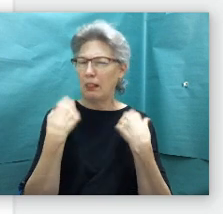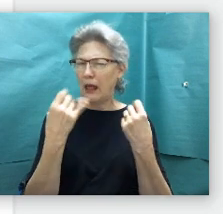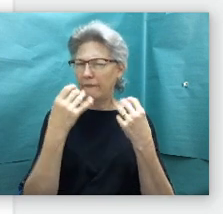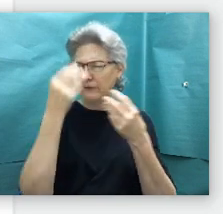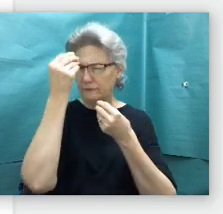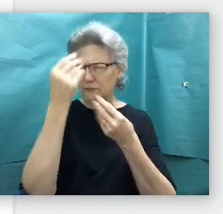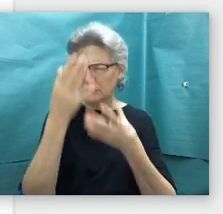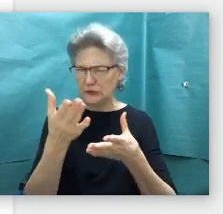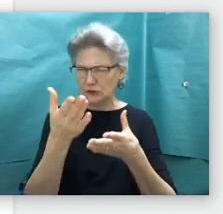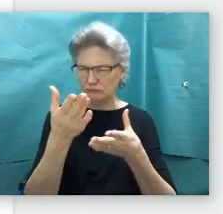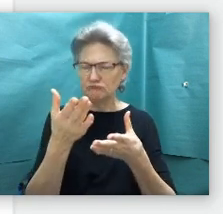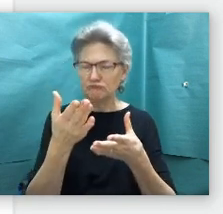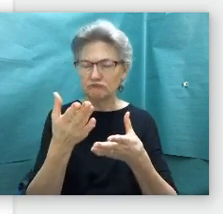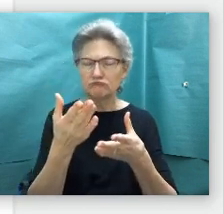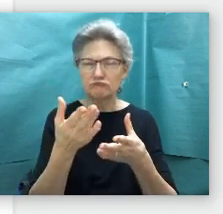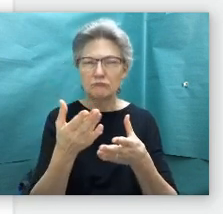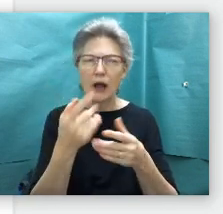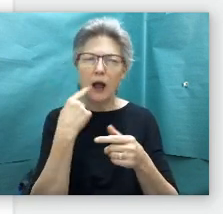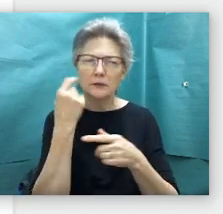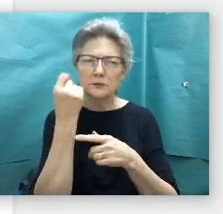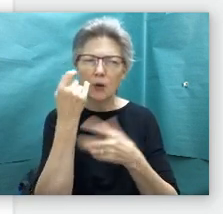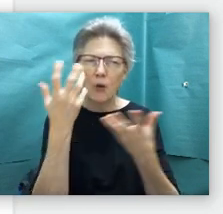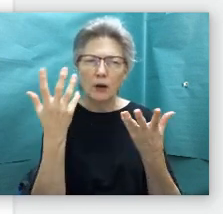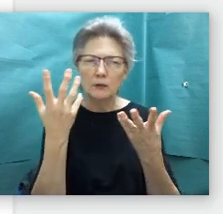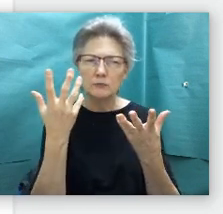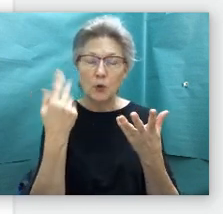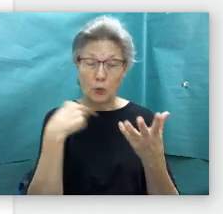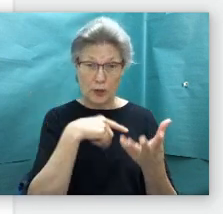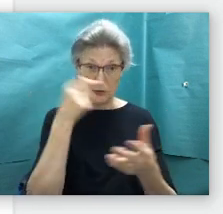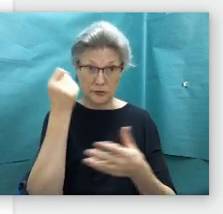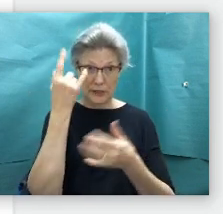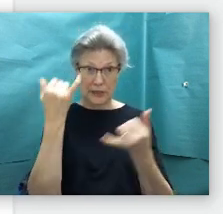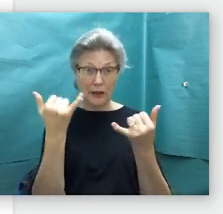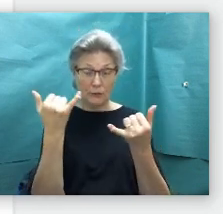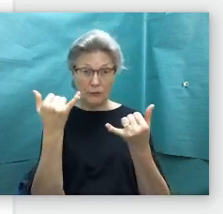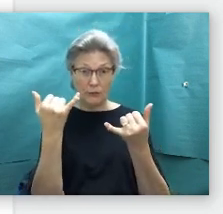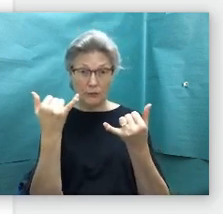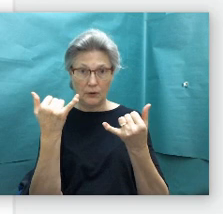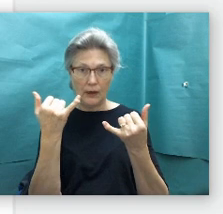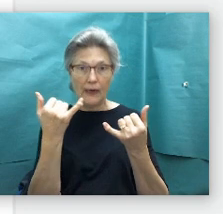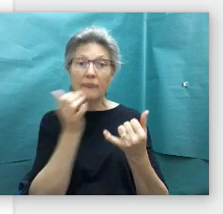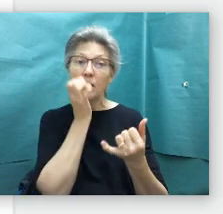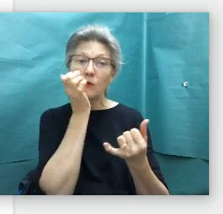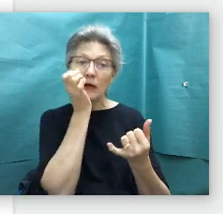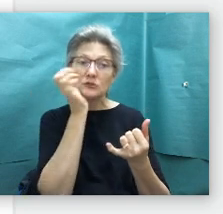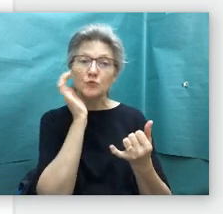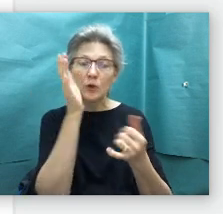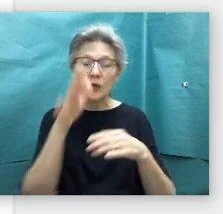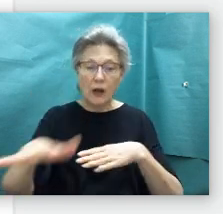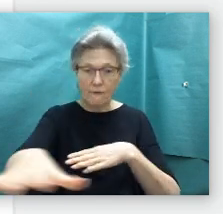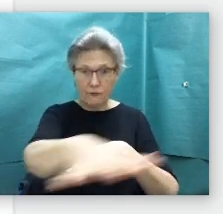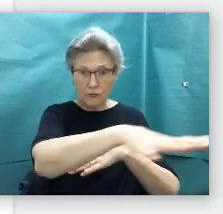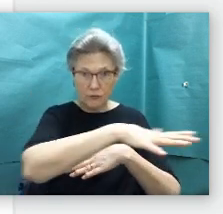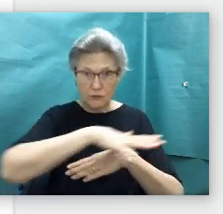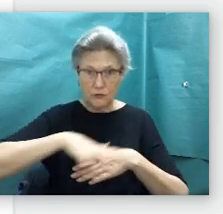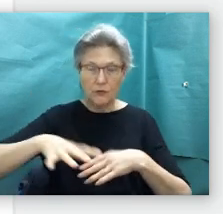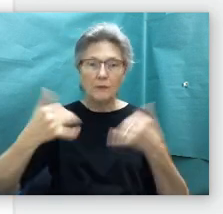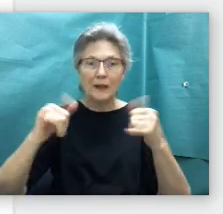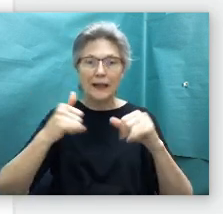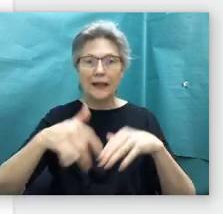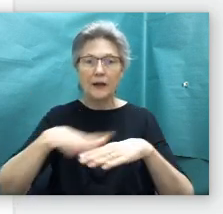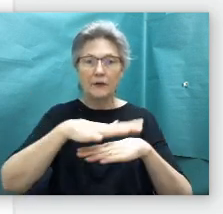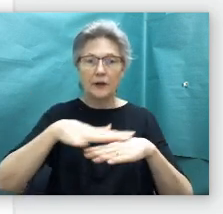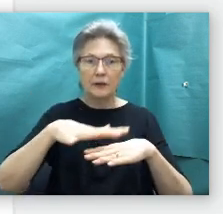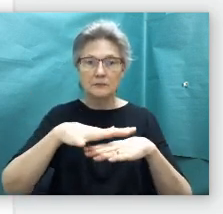us. Here's what I understand and what we understand now. The grass will cover the playground.